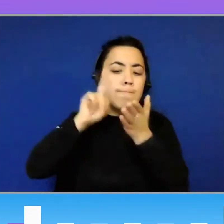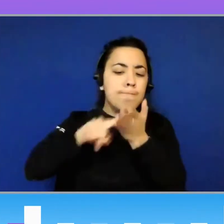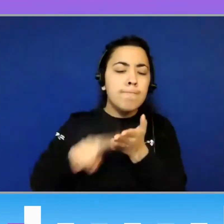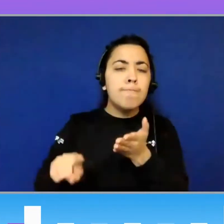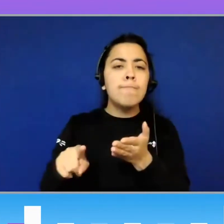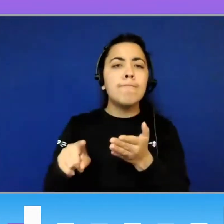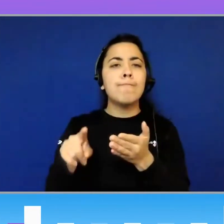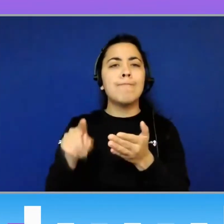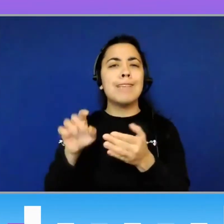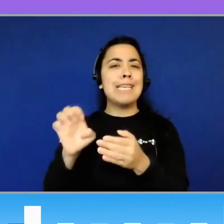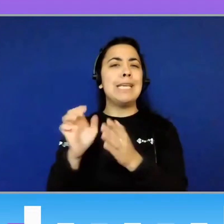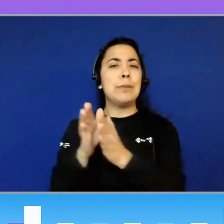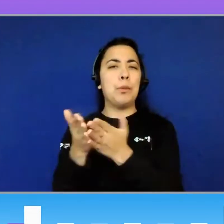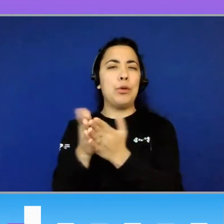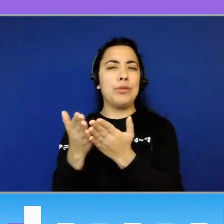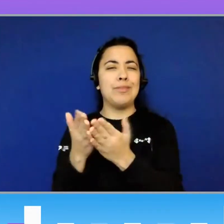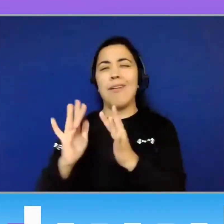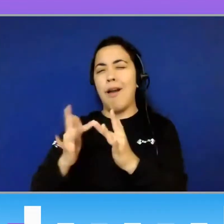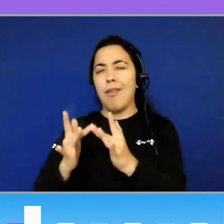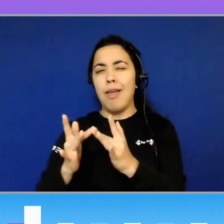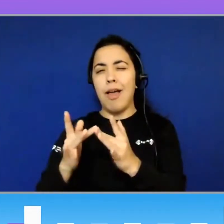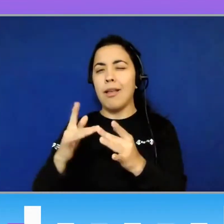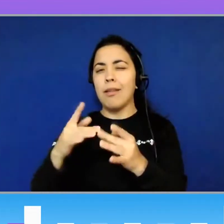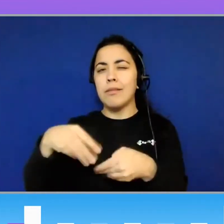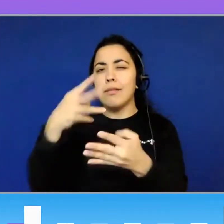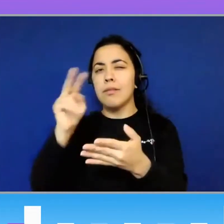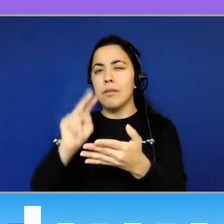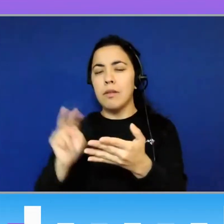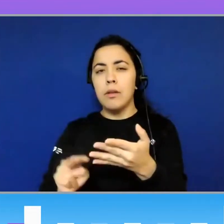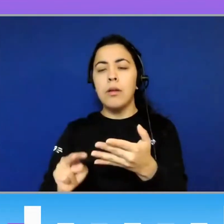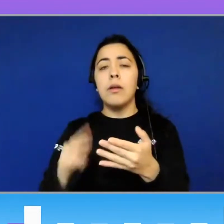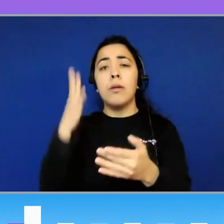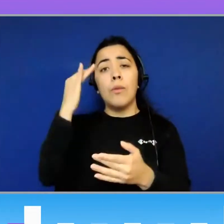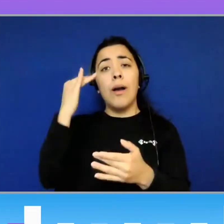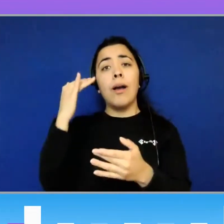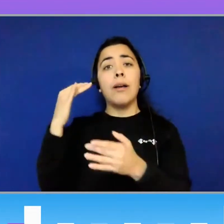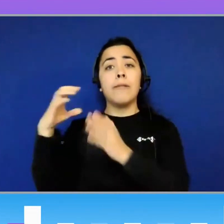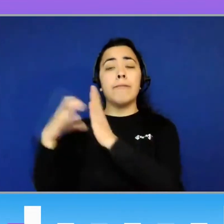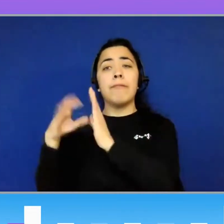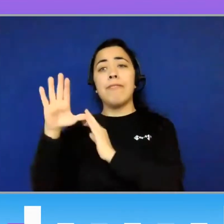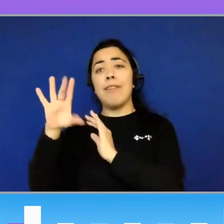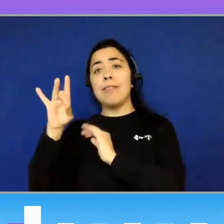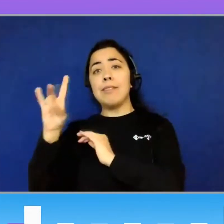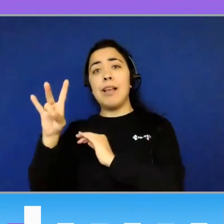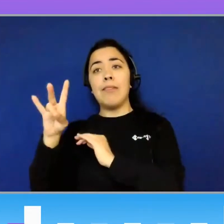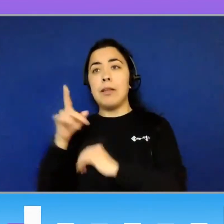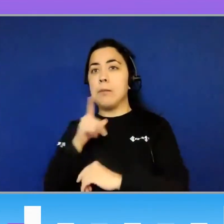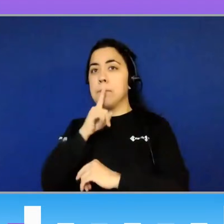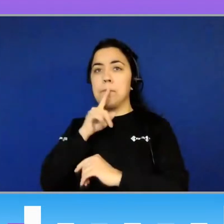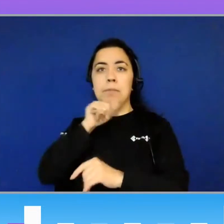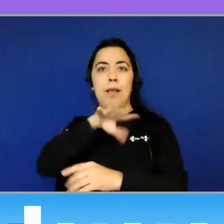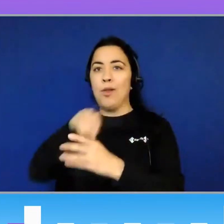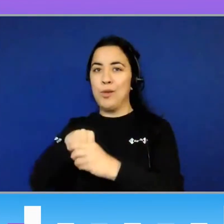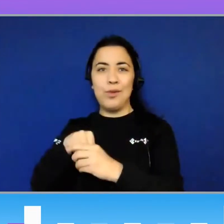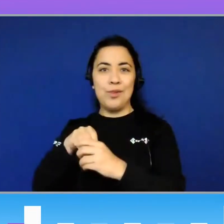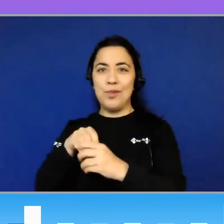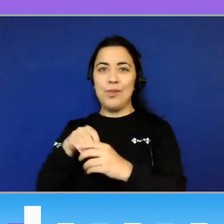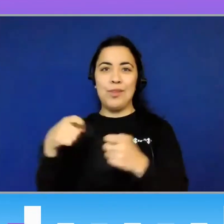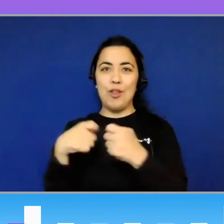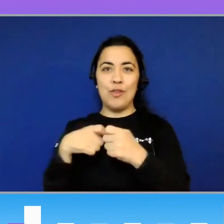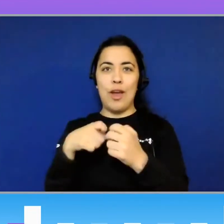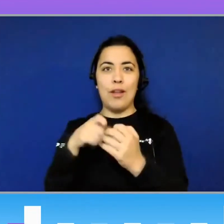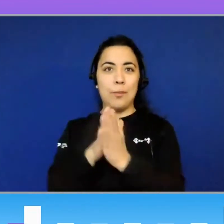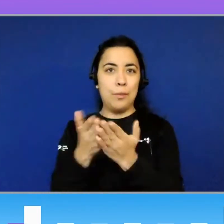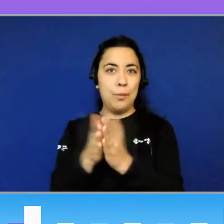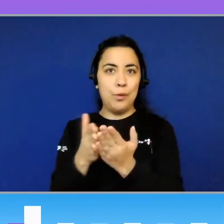the standardization mandate 587 did not address e-books at the request of the